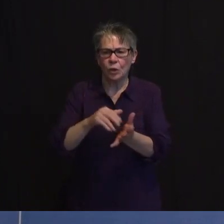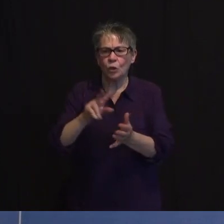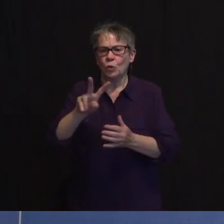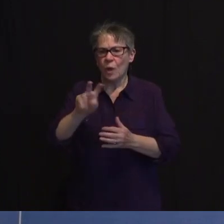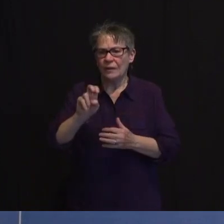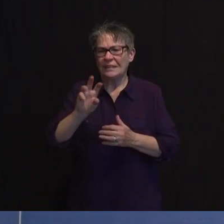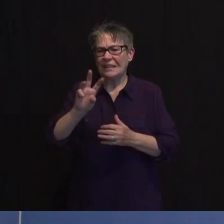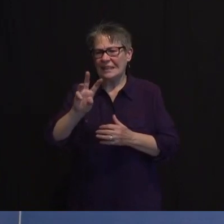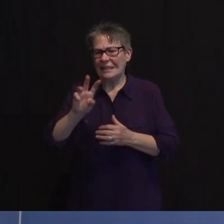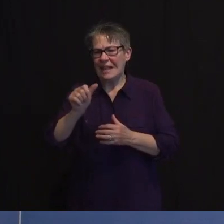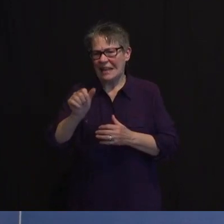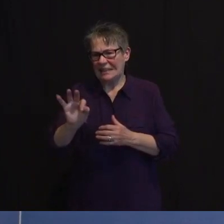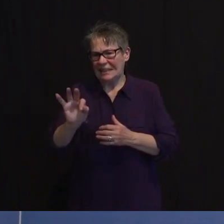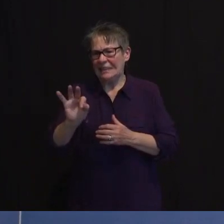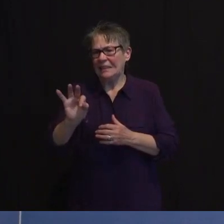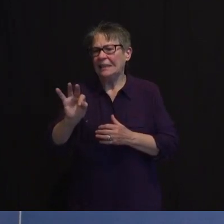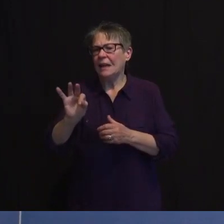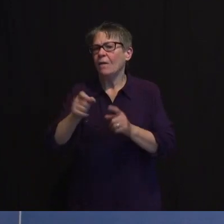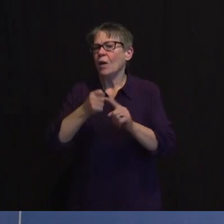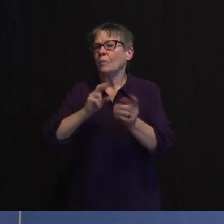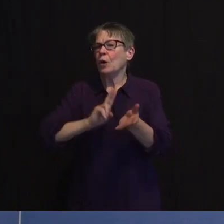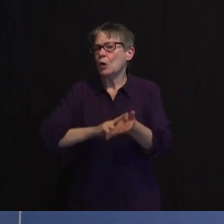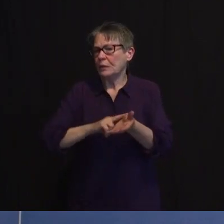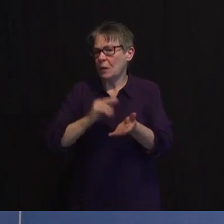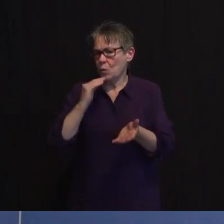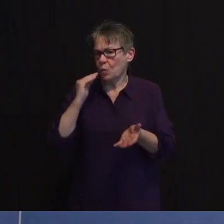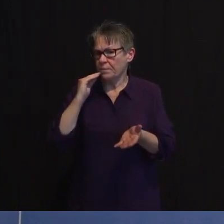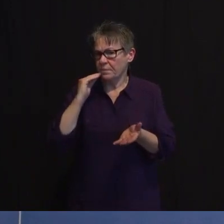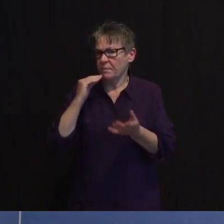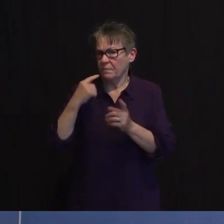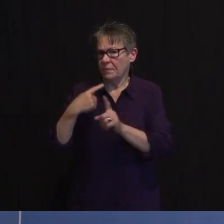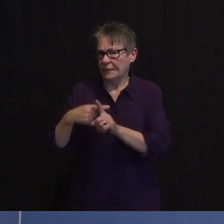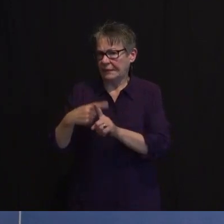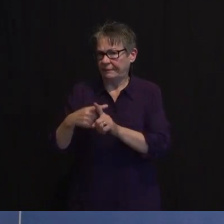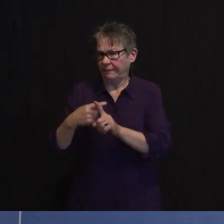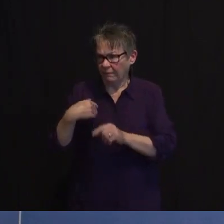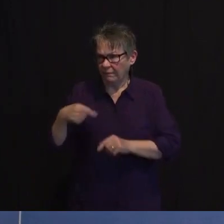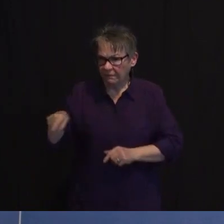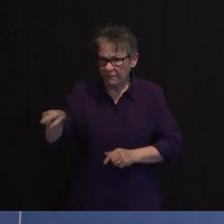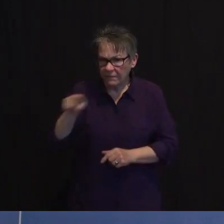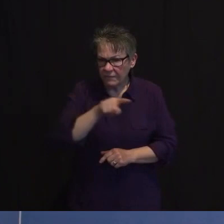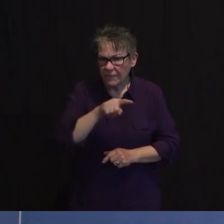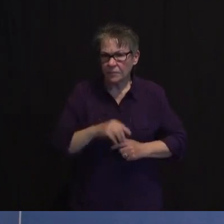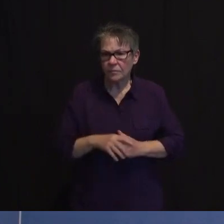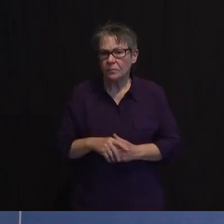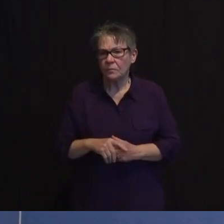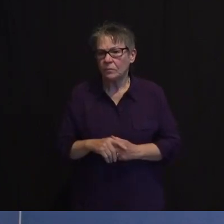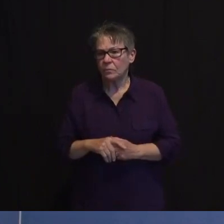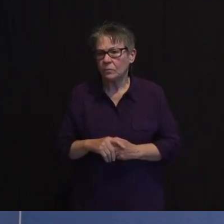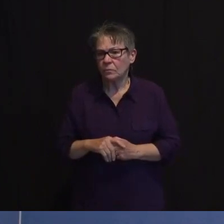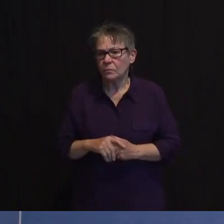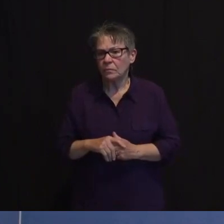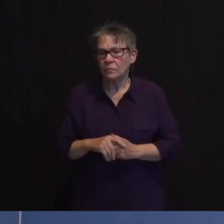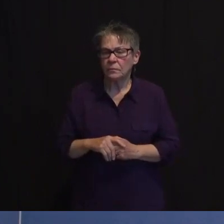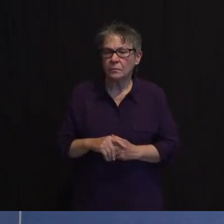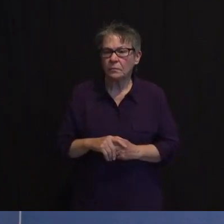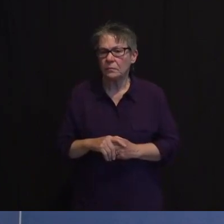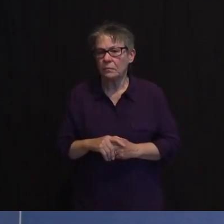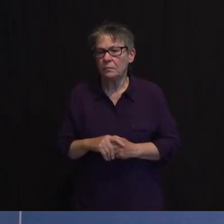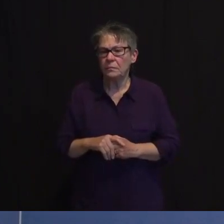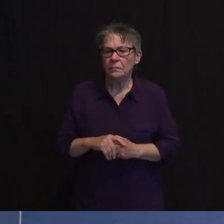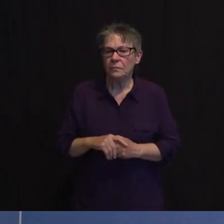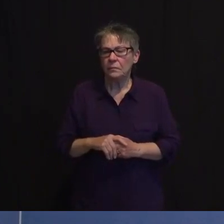long-term care facilities and assisted living is probably about over 60,000. So we're just about at 10%